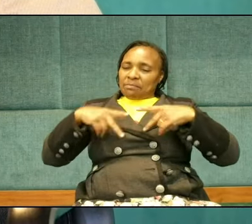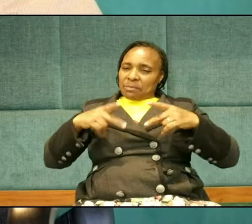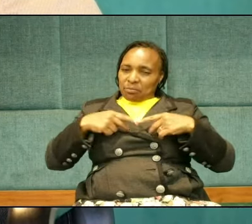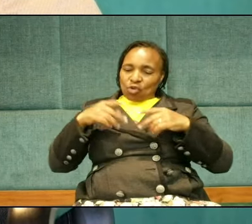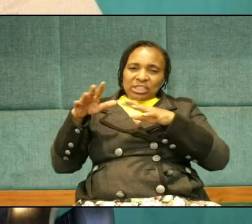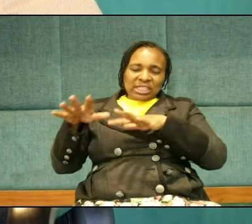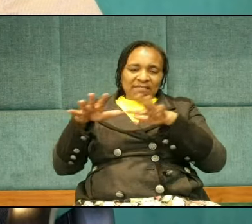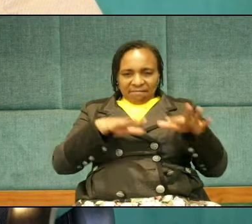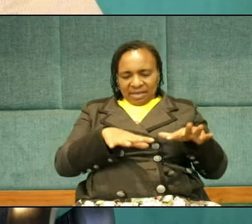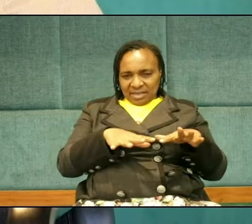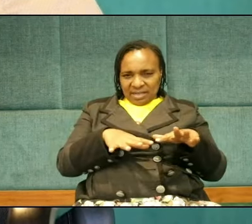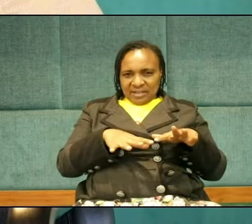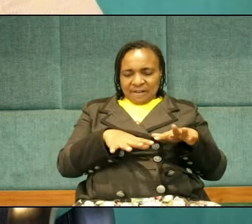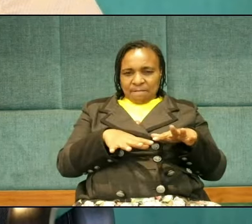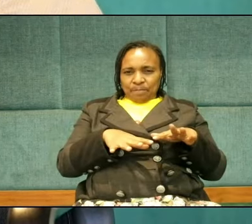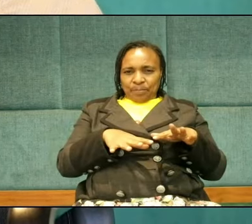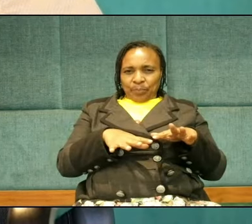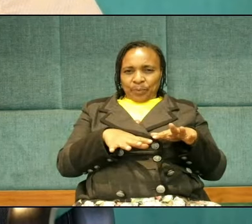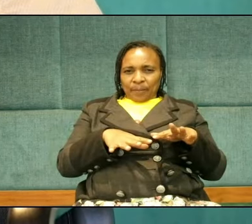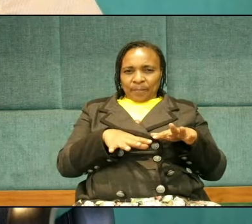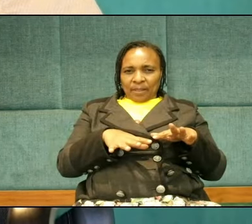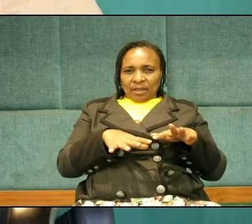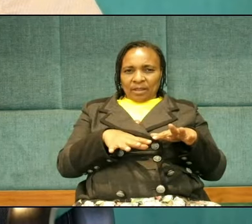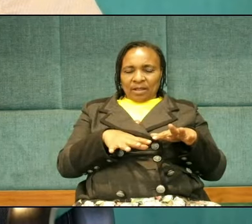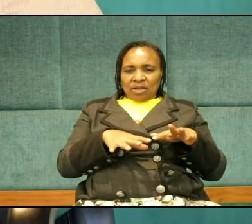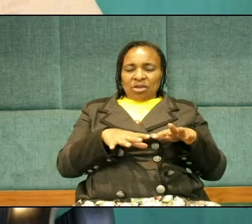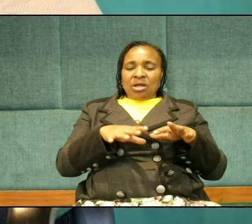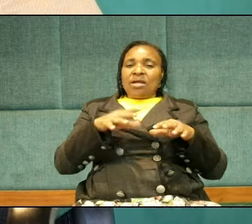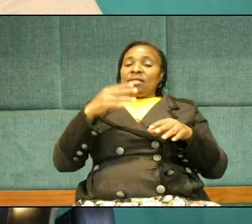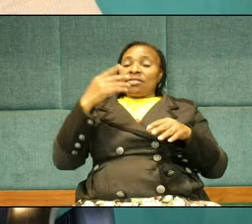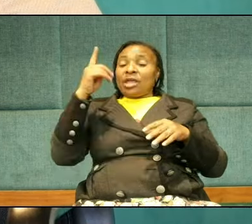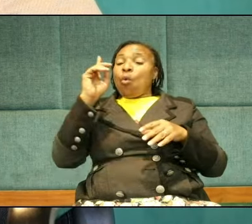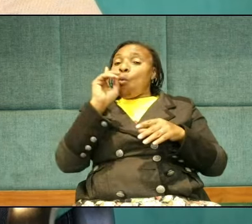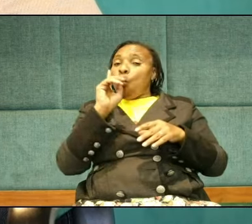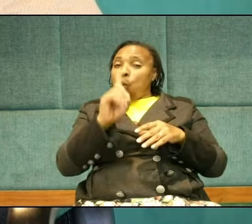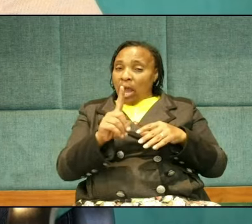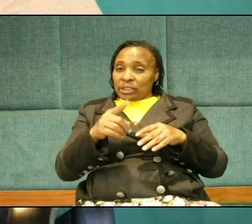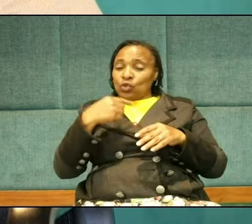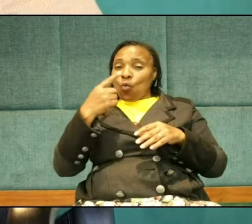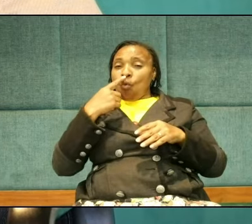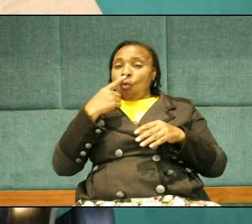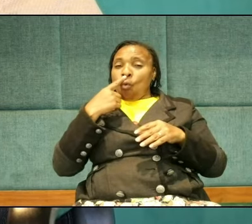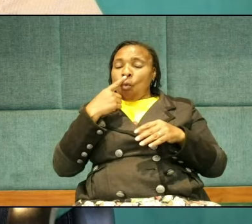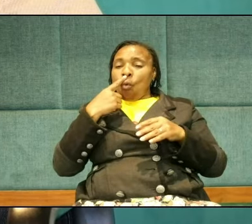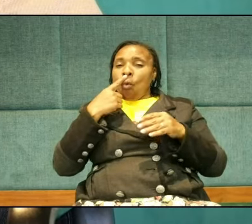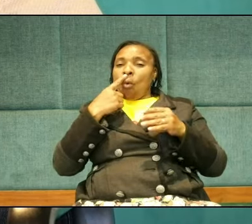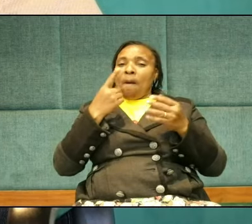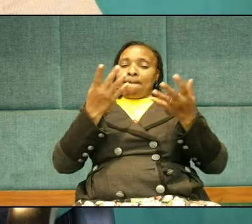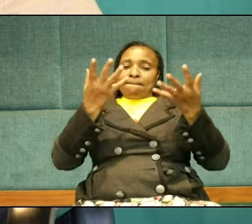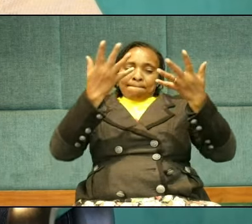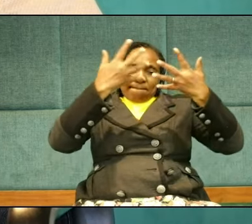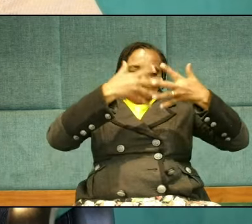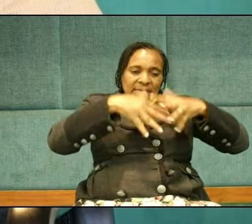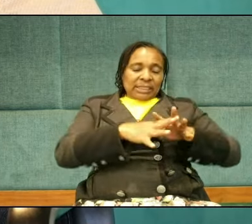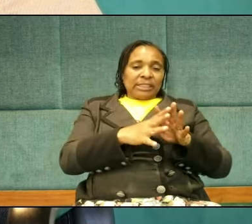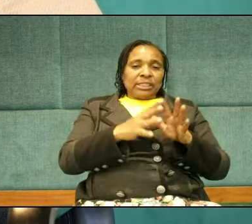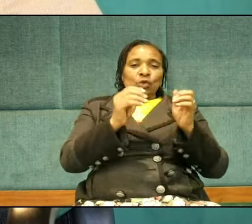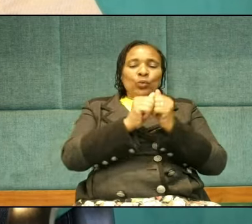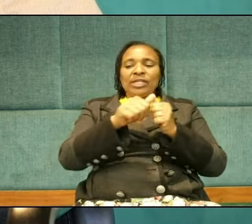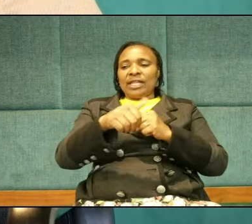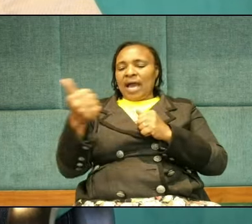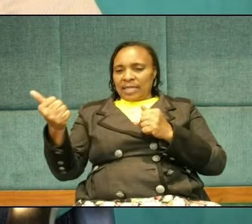really suffered. The people, the idolaters, the guys who made the